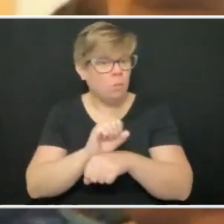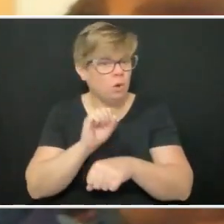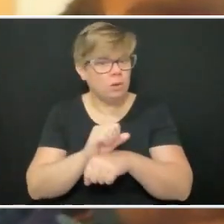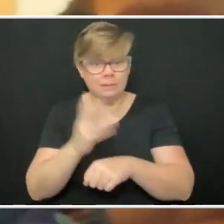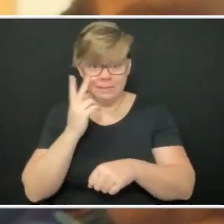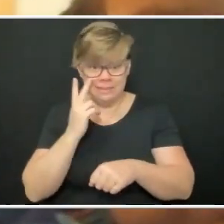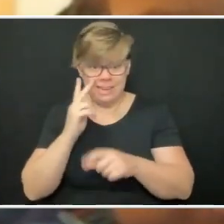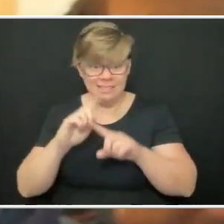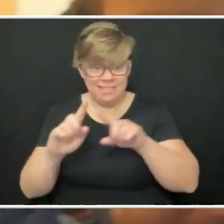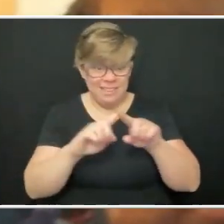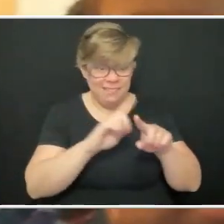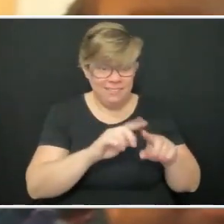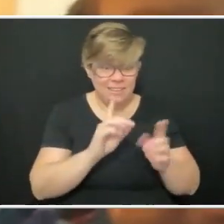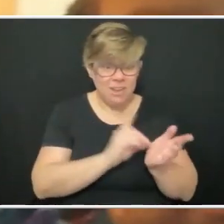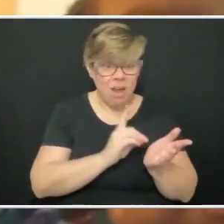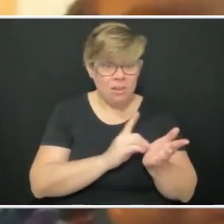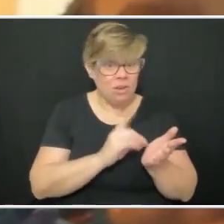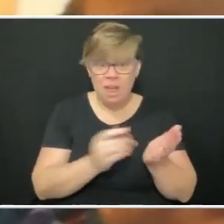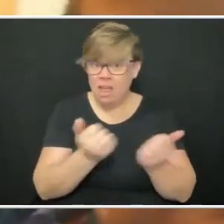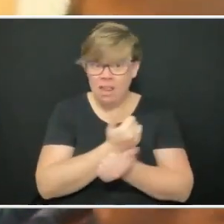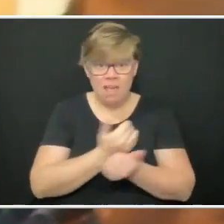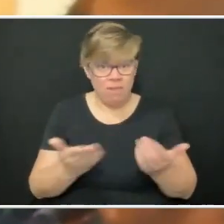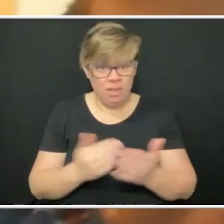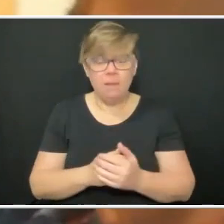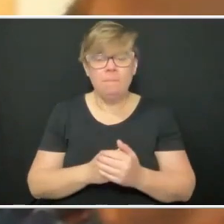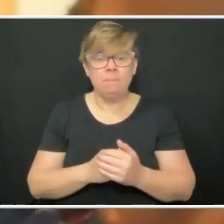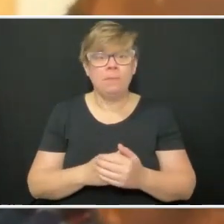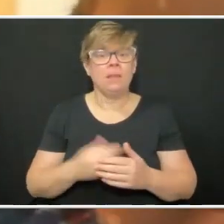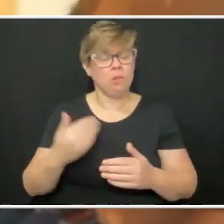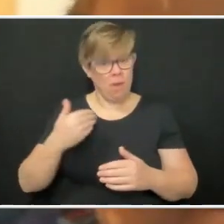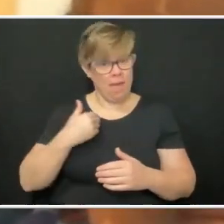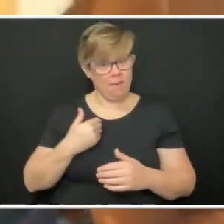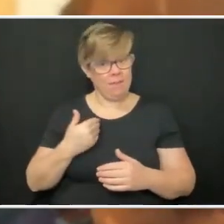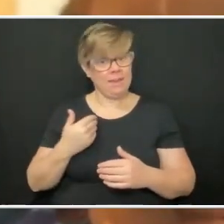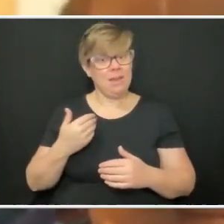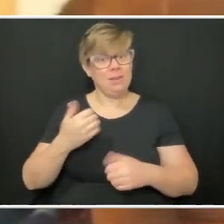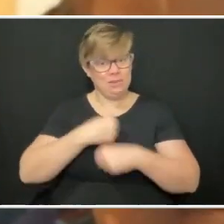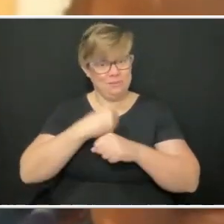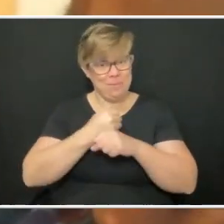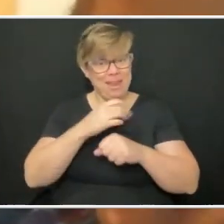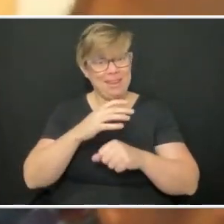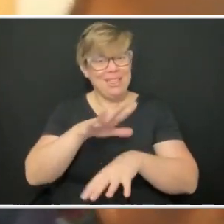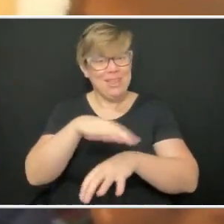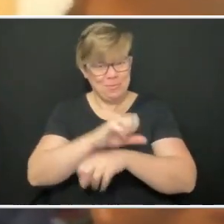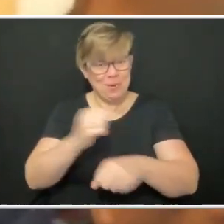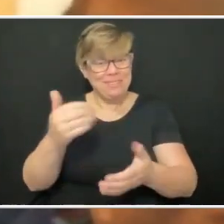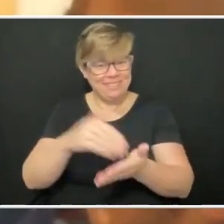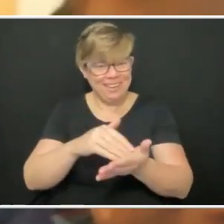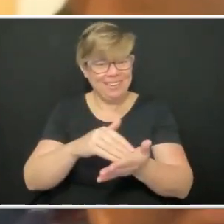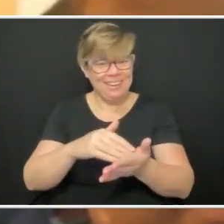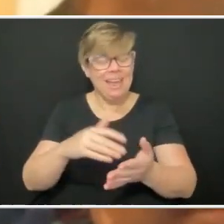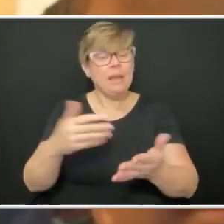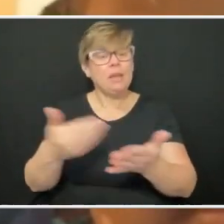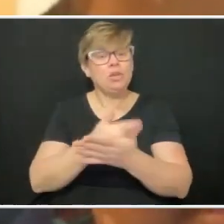seeing all the different doctors and everything. So having to make those appointments again, get new labs drawn, and make